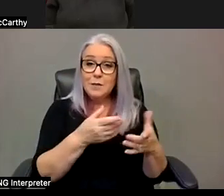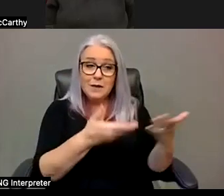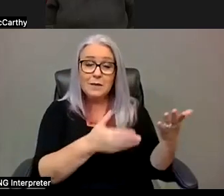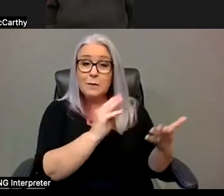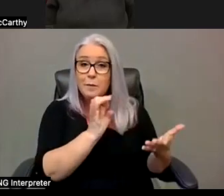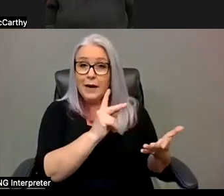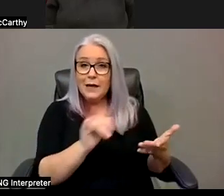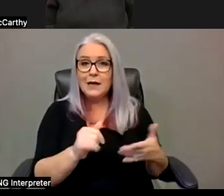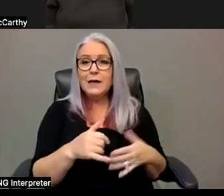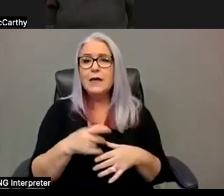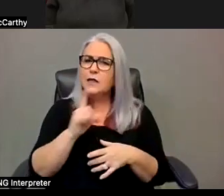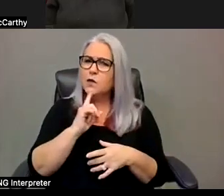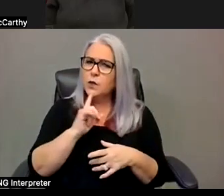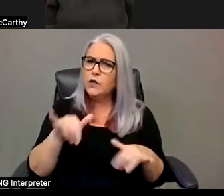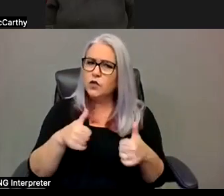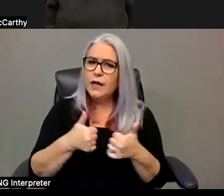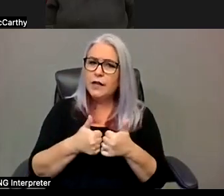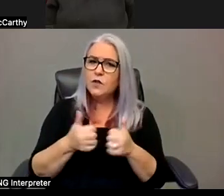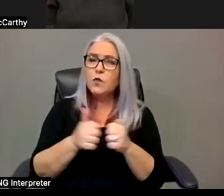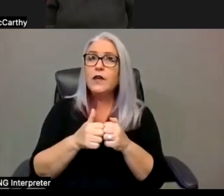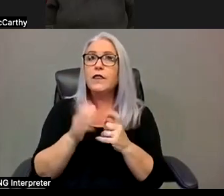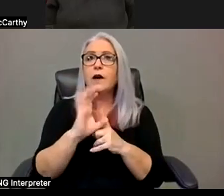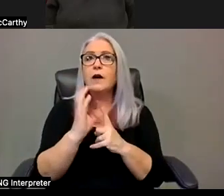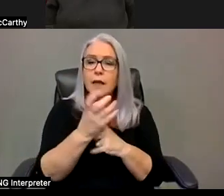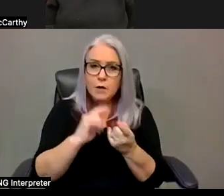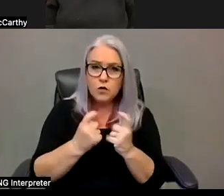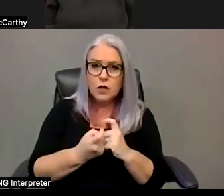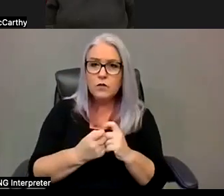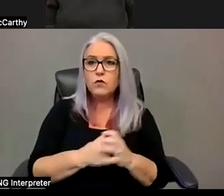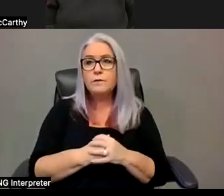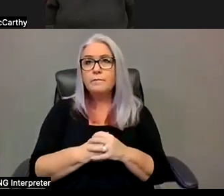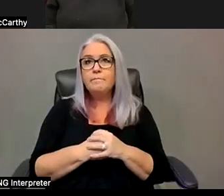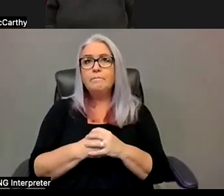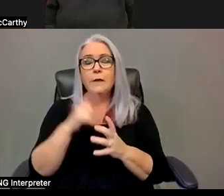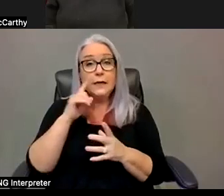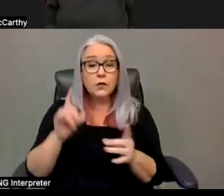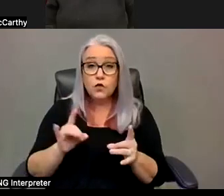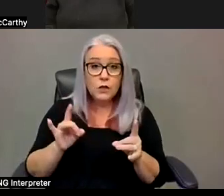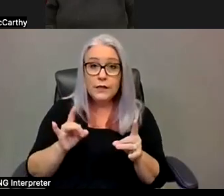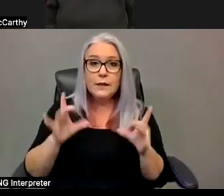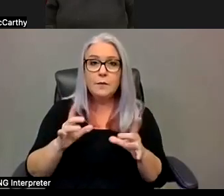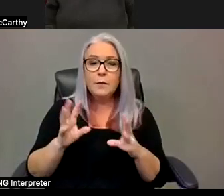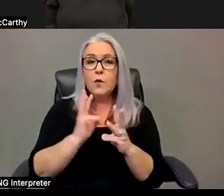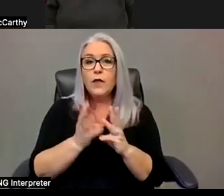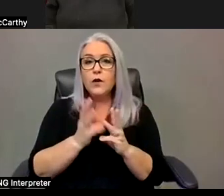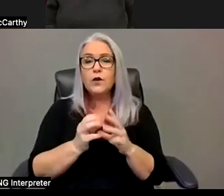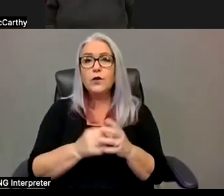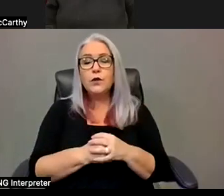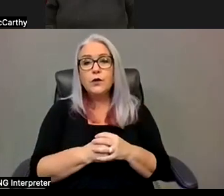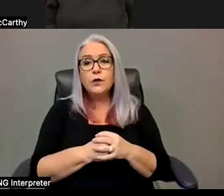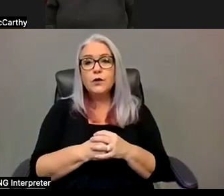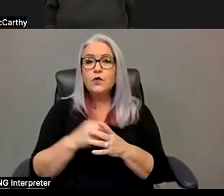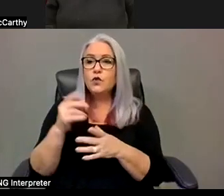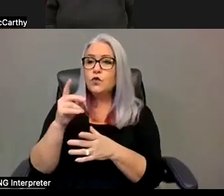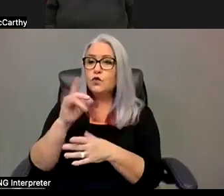comments, it's a real challenge with climate change, with extreme weather, to design by the